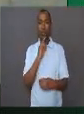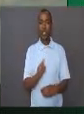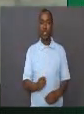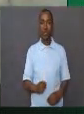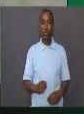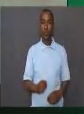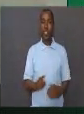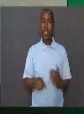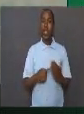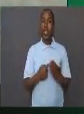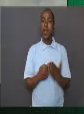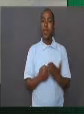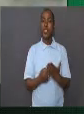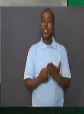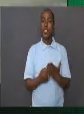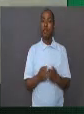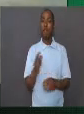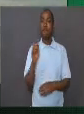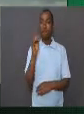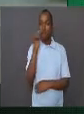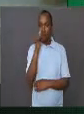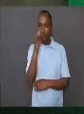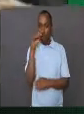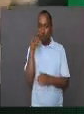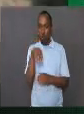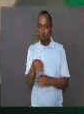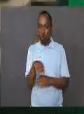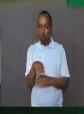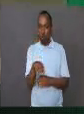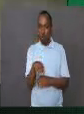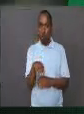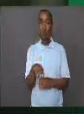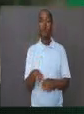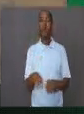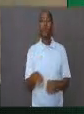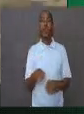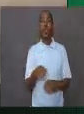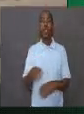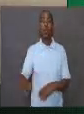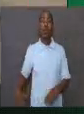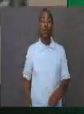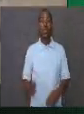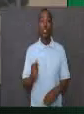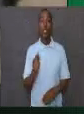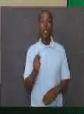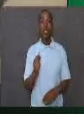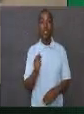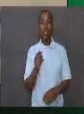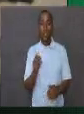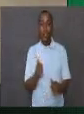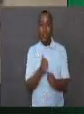this video, you can see a wild dog hunting an impala.